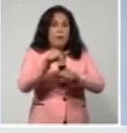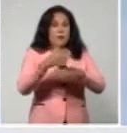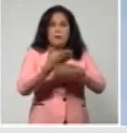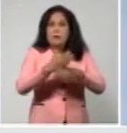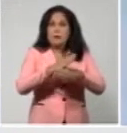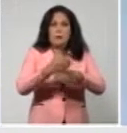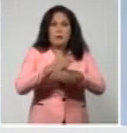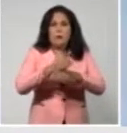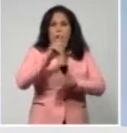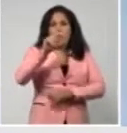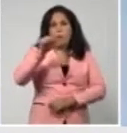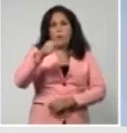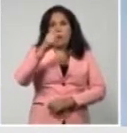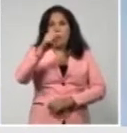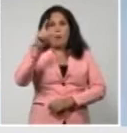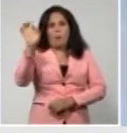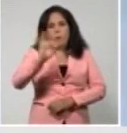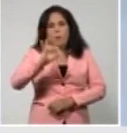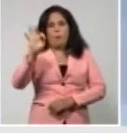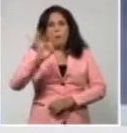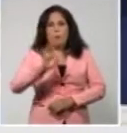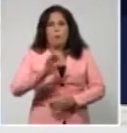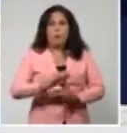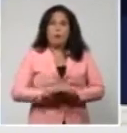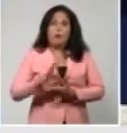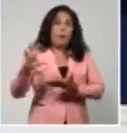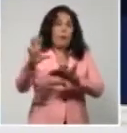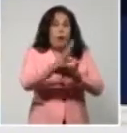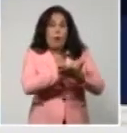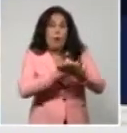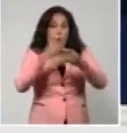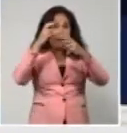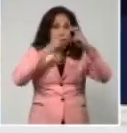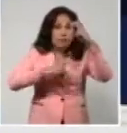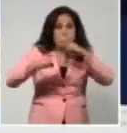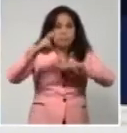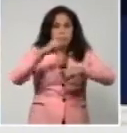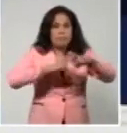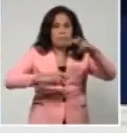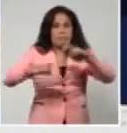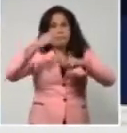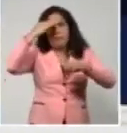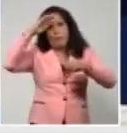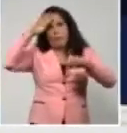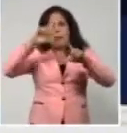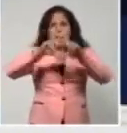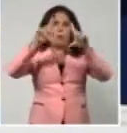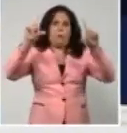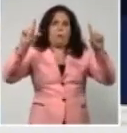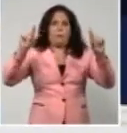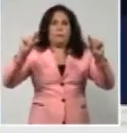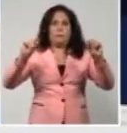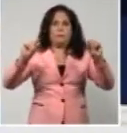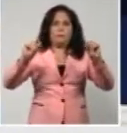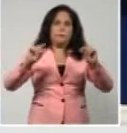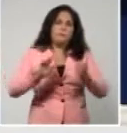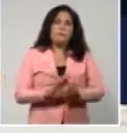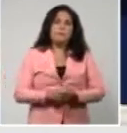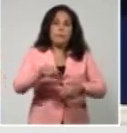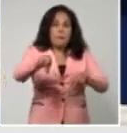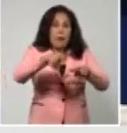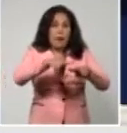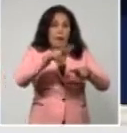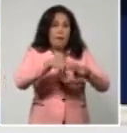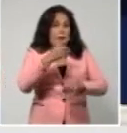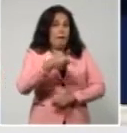2,446 have tested positive for the virus, representing 1.1% of all samples studied in